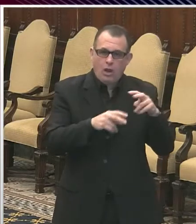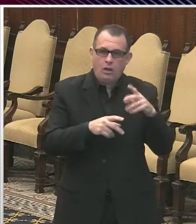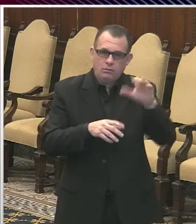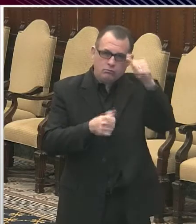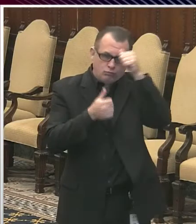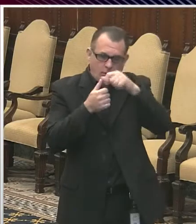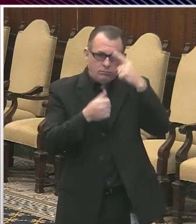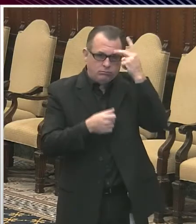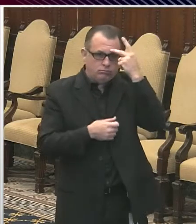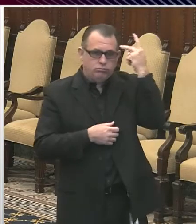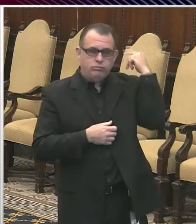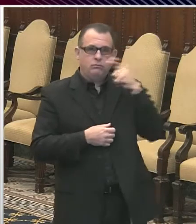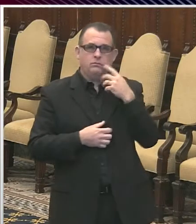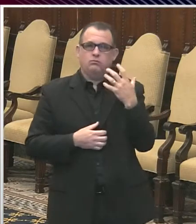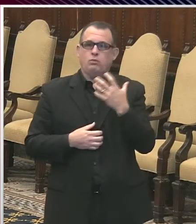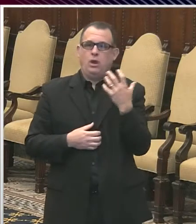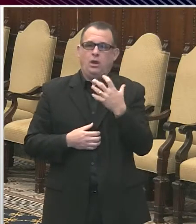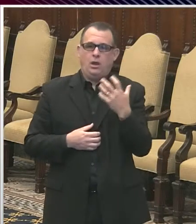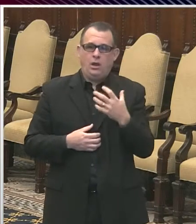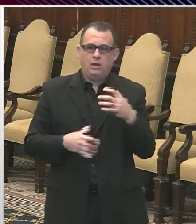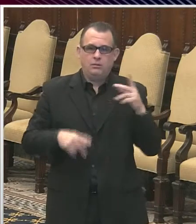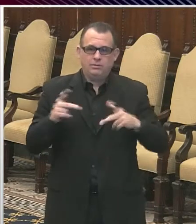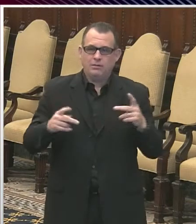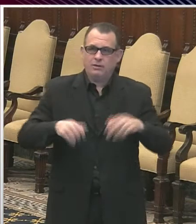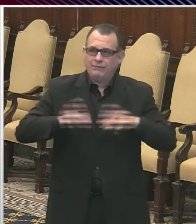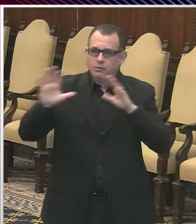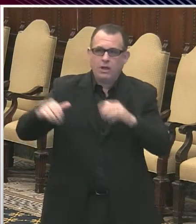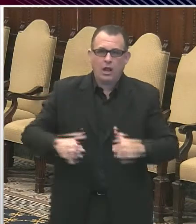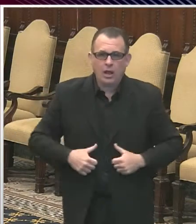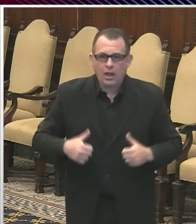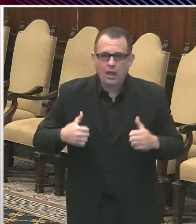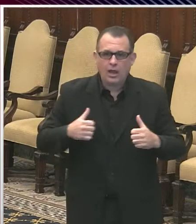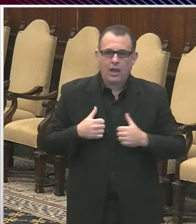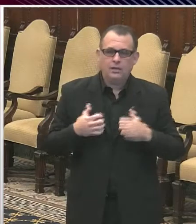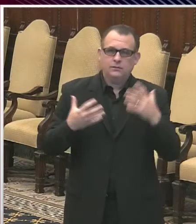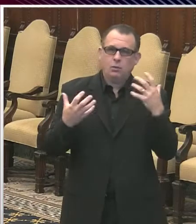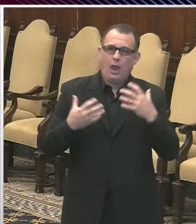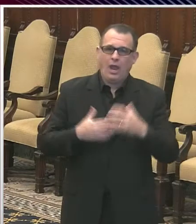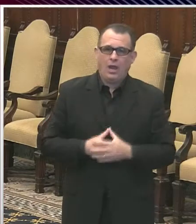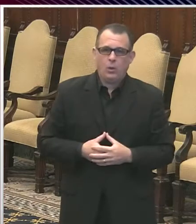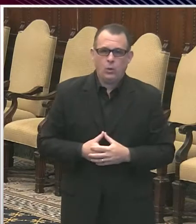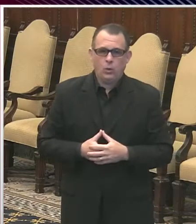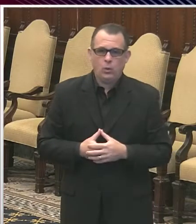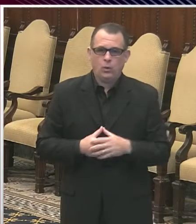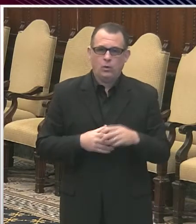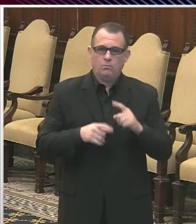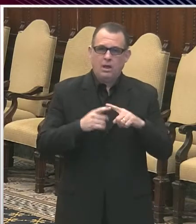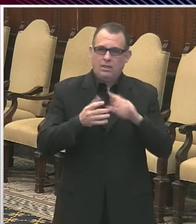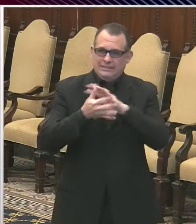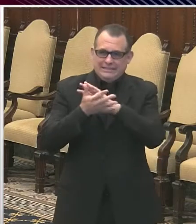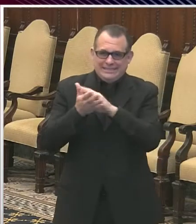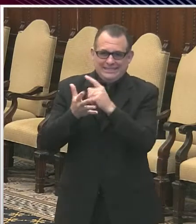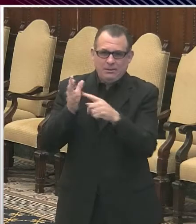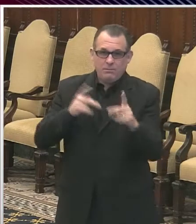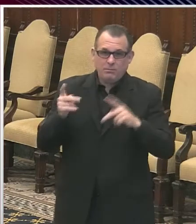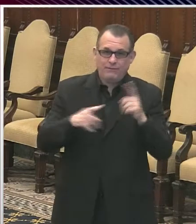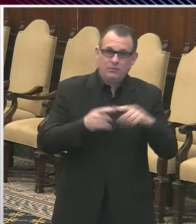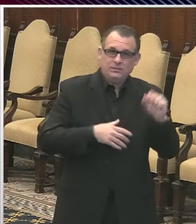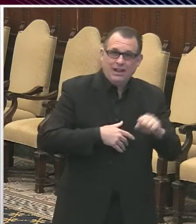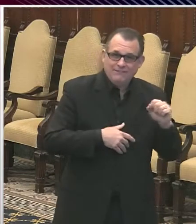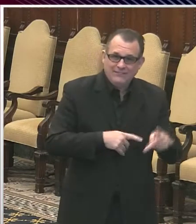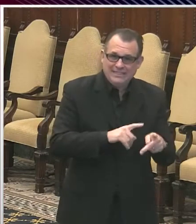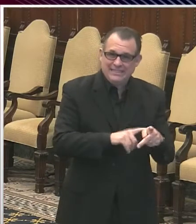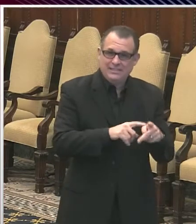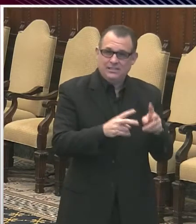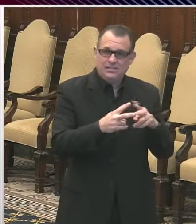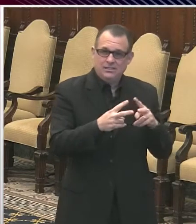have made in defense of our country. And this includes Wild Bill Guarnier and Babe Heffron from South Philadelphia, who served